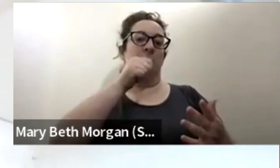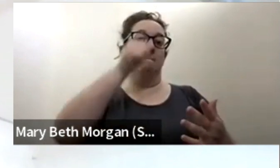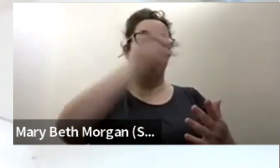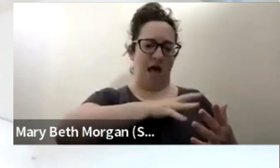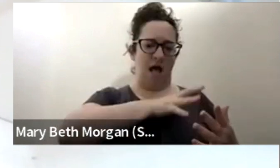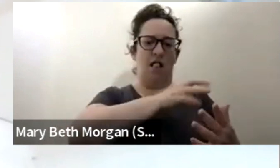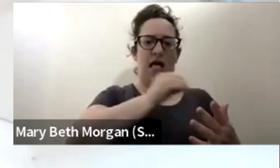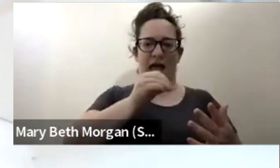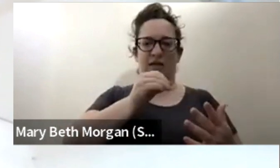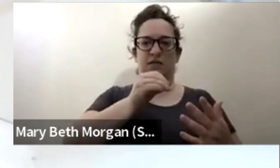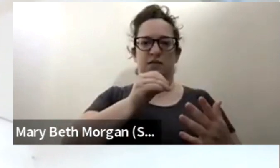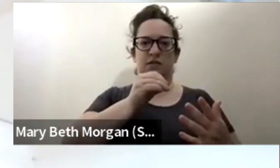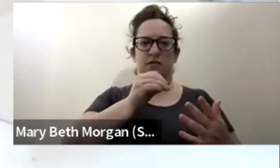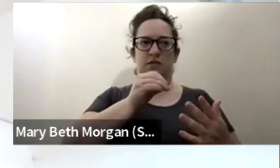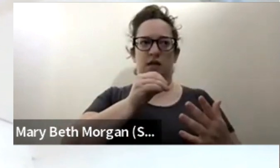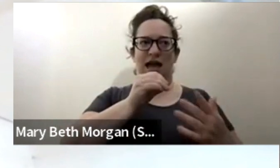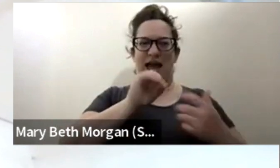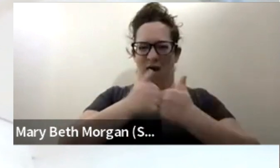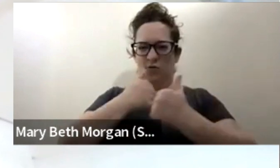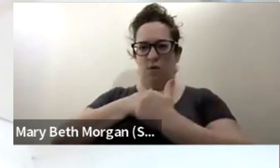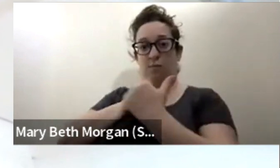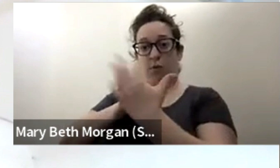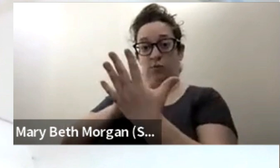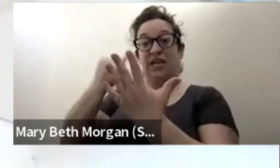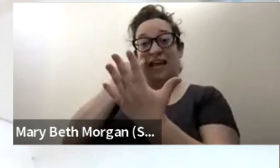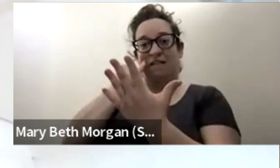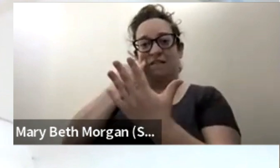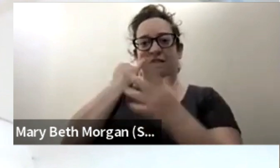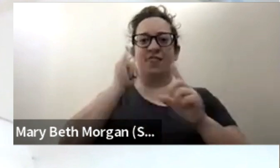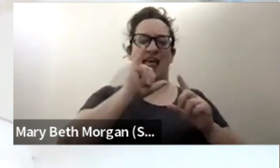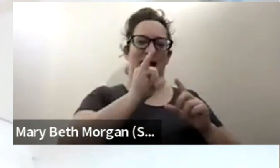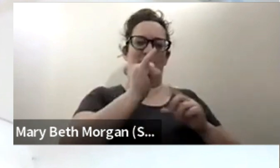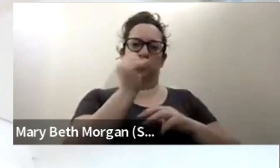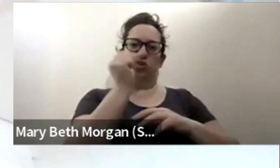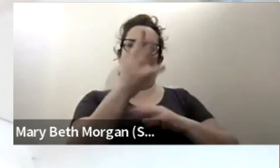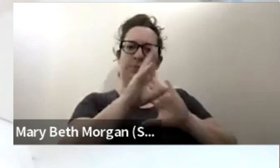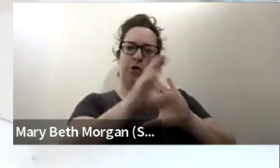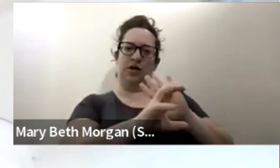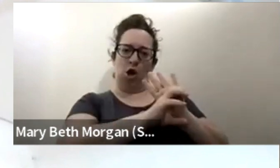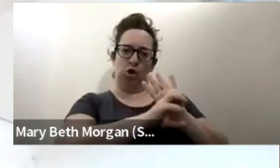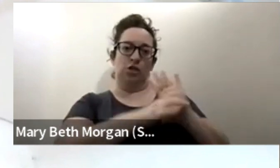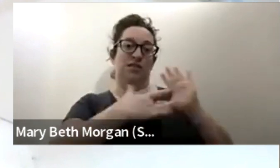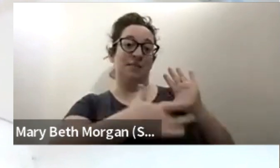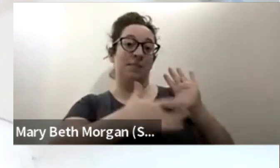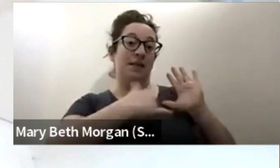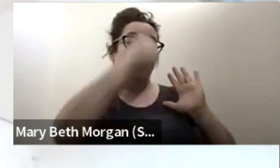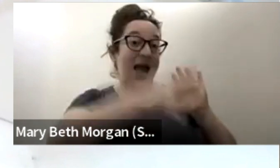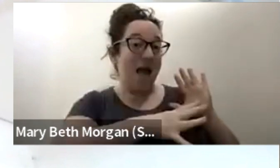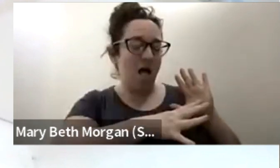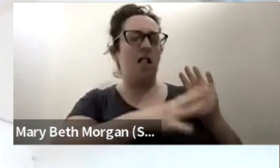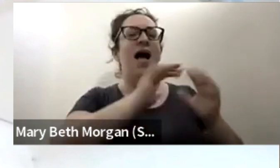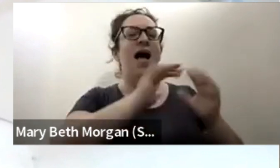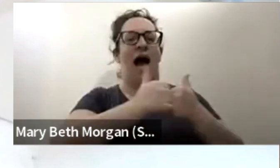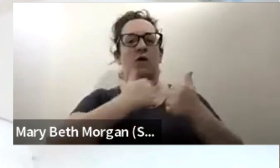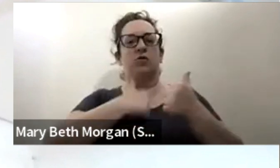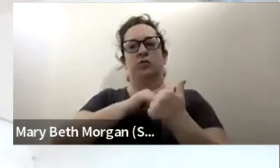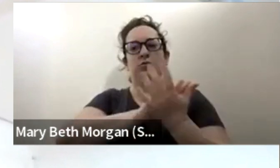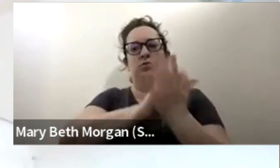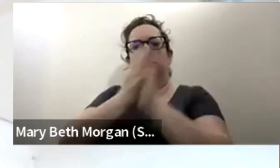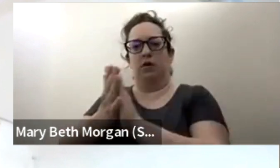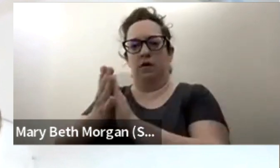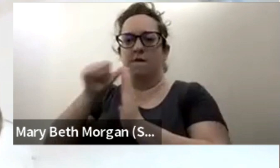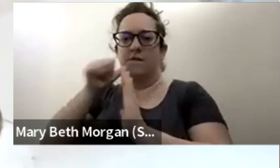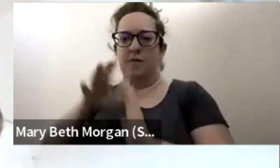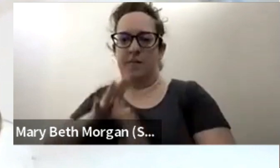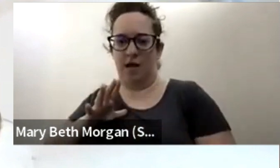male, playing a female character, and how to do that and how to approach that. And I in which you should approach